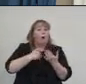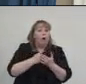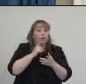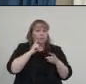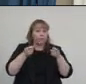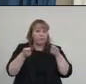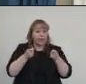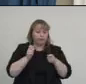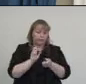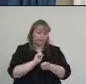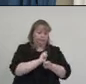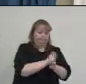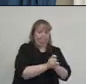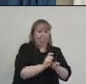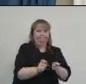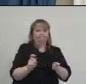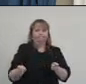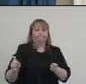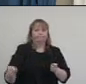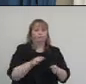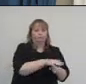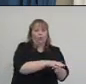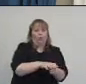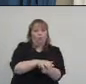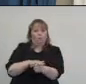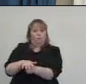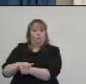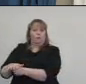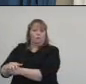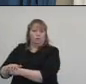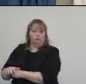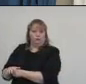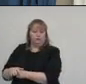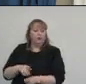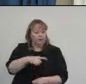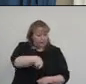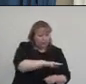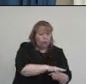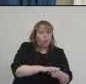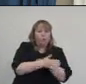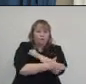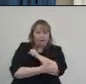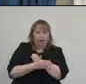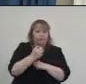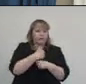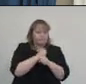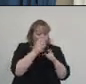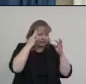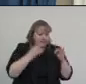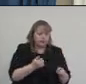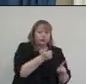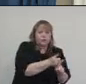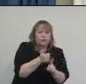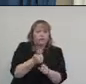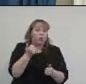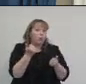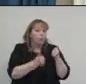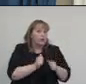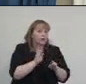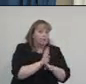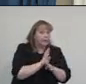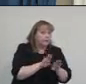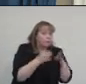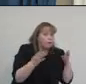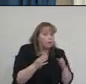for COVID-19 and determined which businesses can remain open under strict conditions and which businesses must close